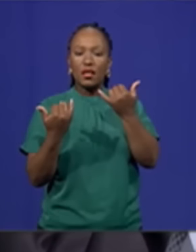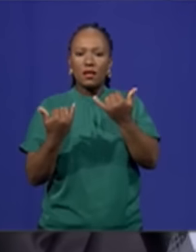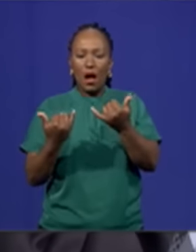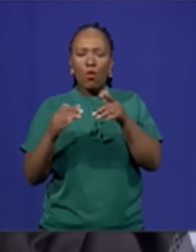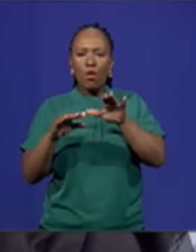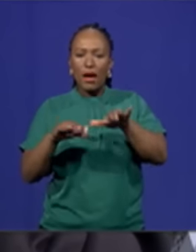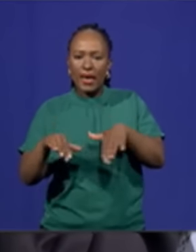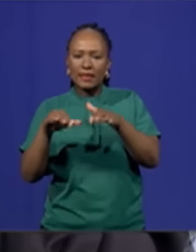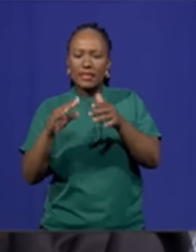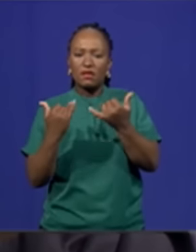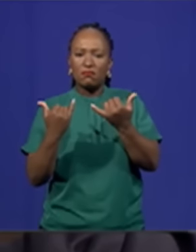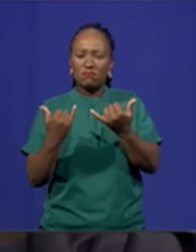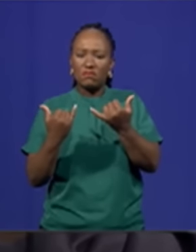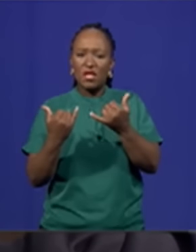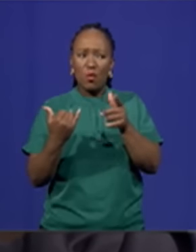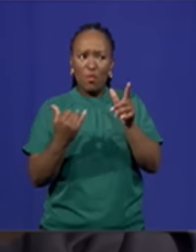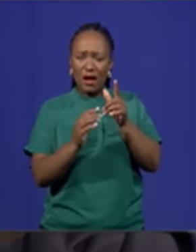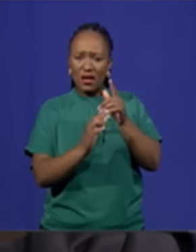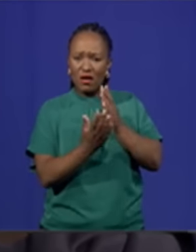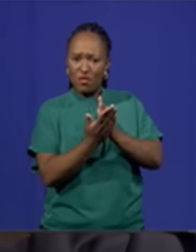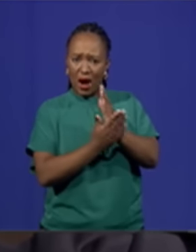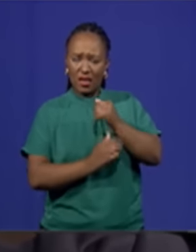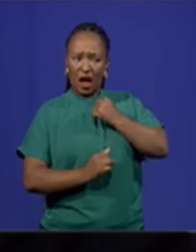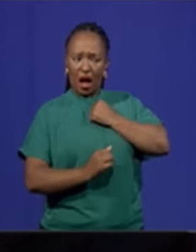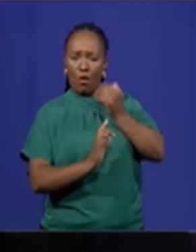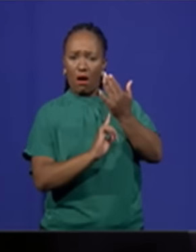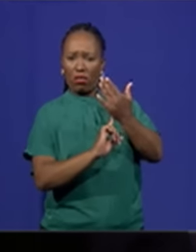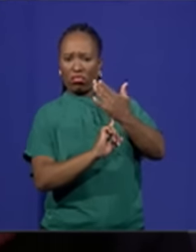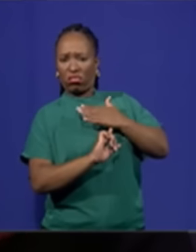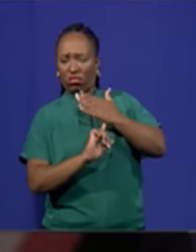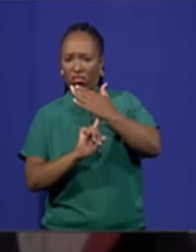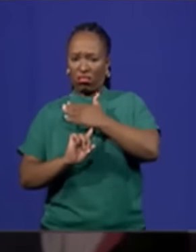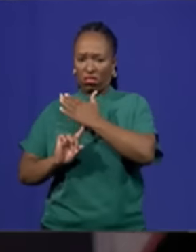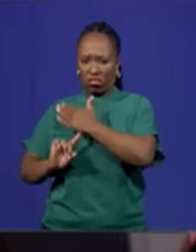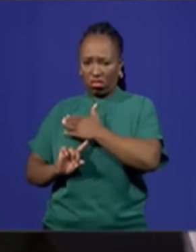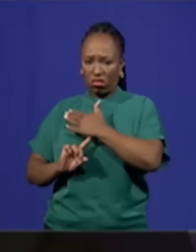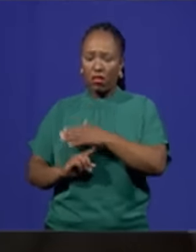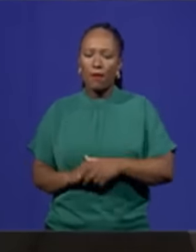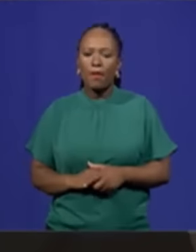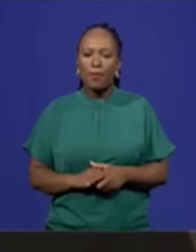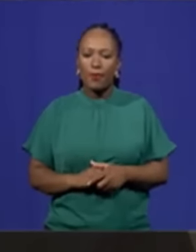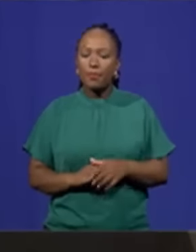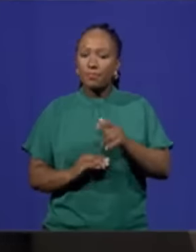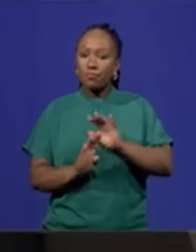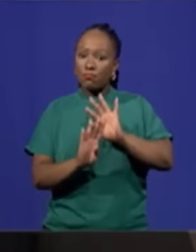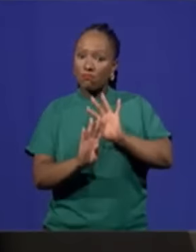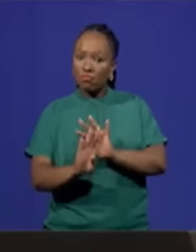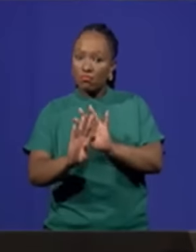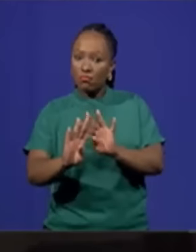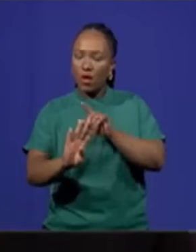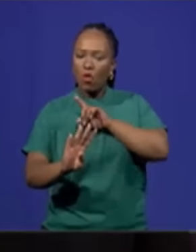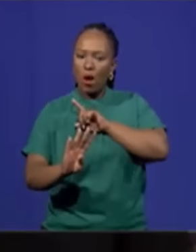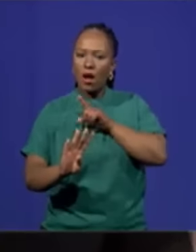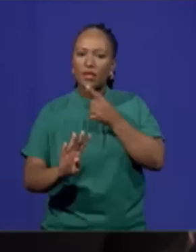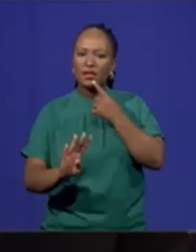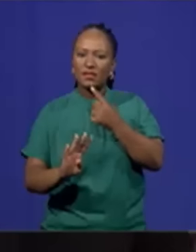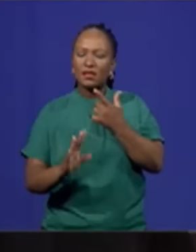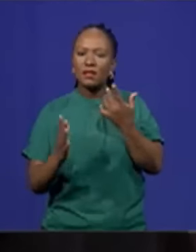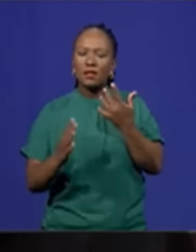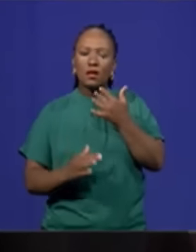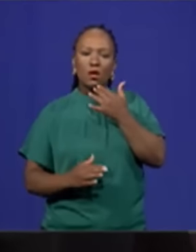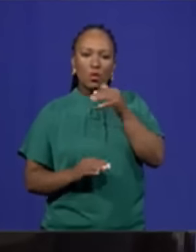is actually violating our rights left, right and center. Mo setlhoeng sa mogwanto ke dipego tsa go beelesediwa go seng mo molaong